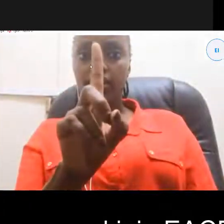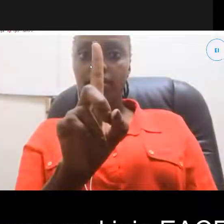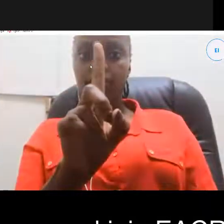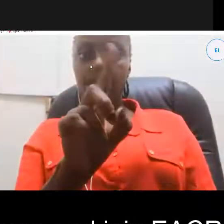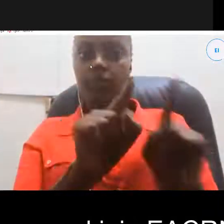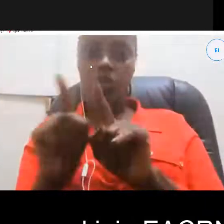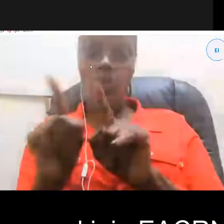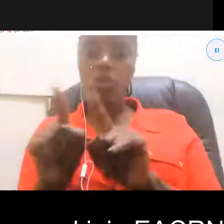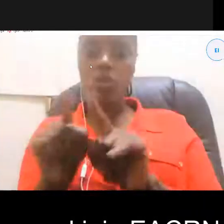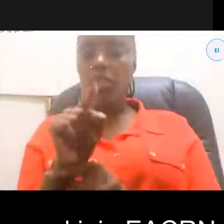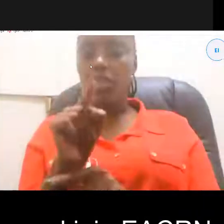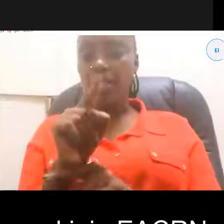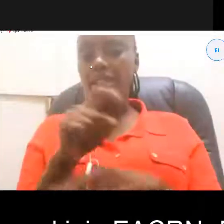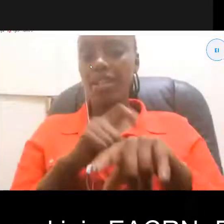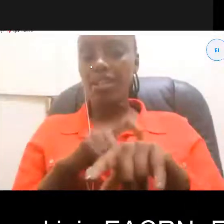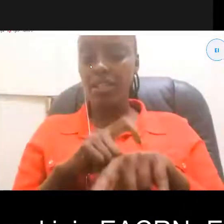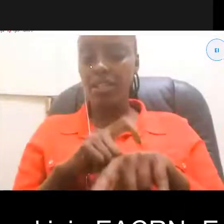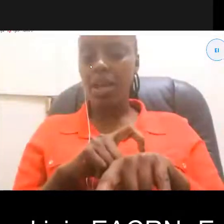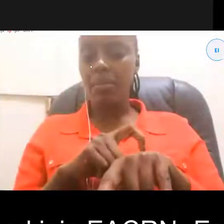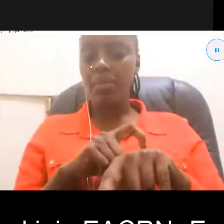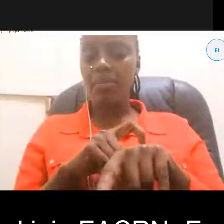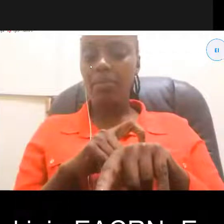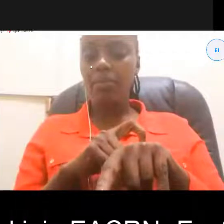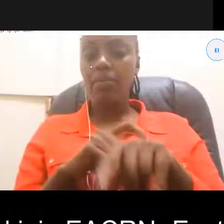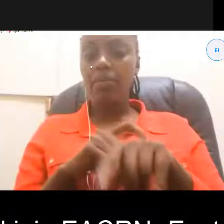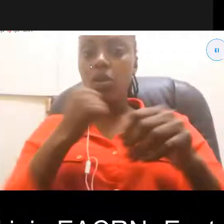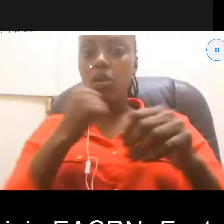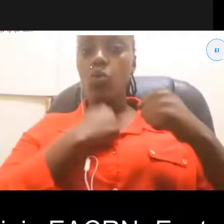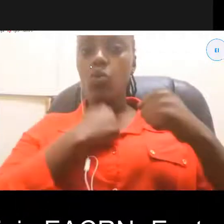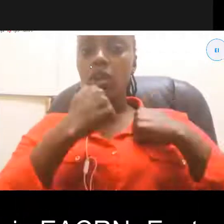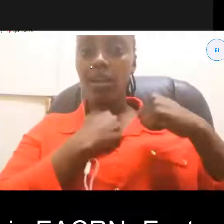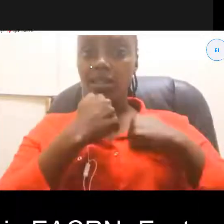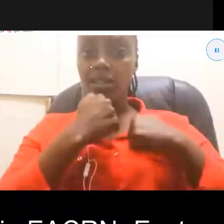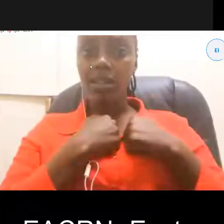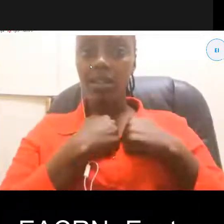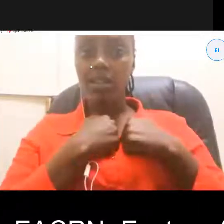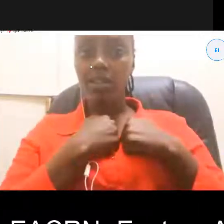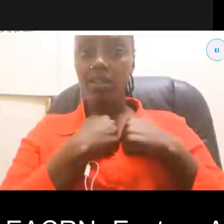Since that time, Rwanda were not